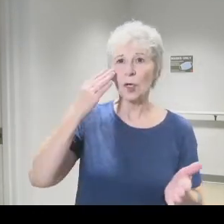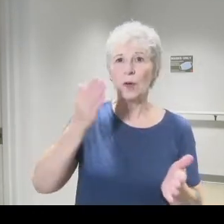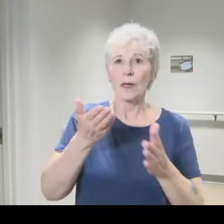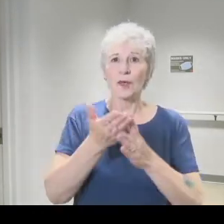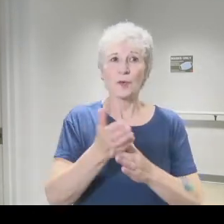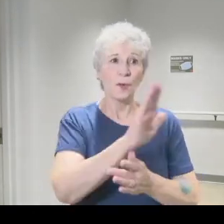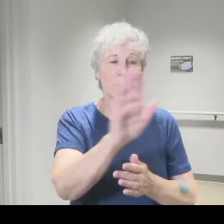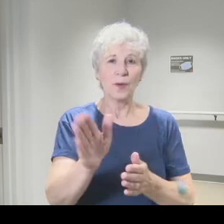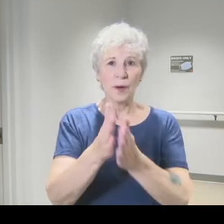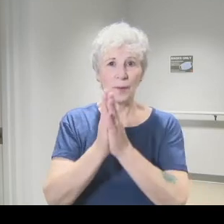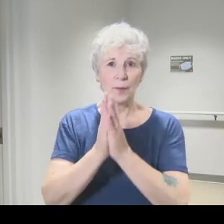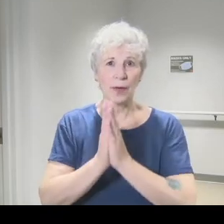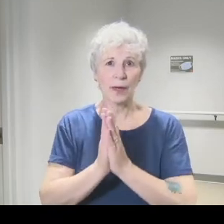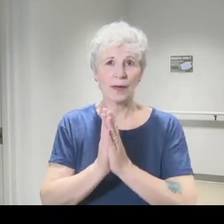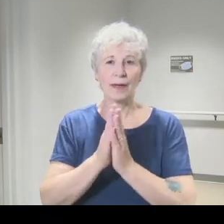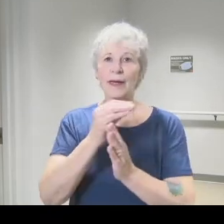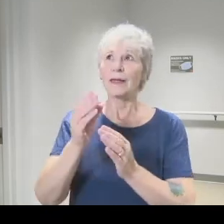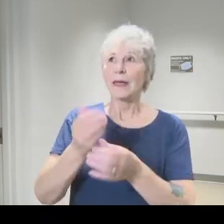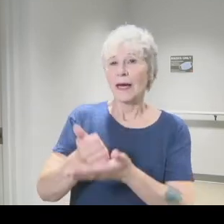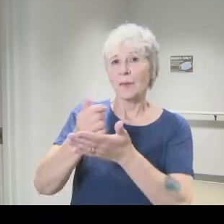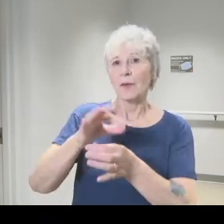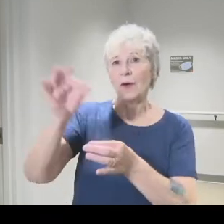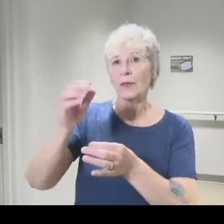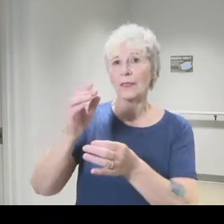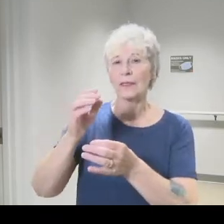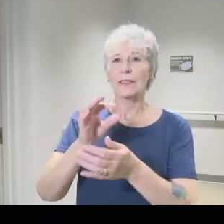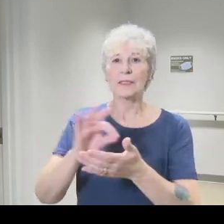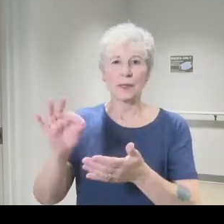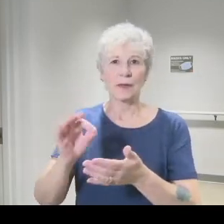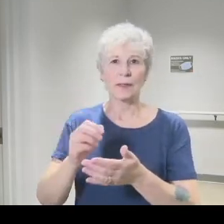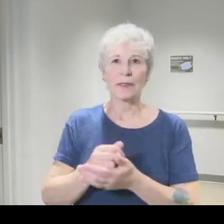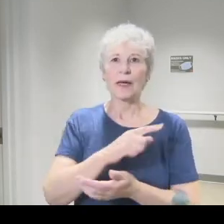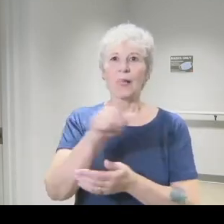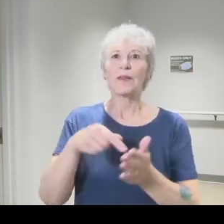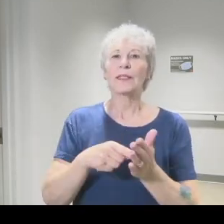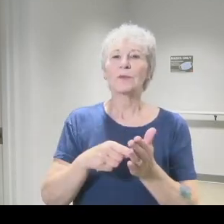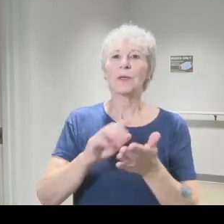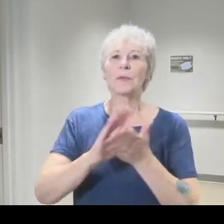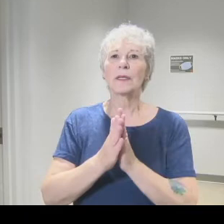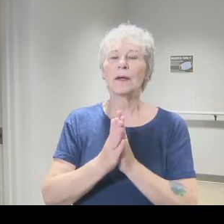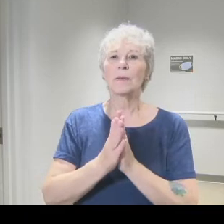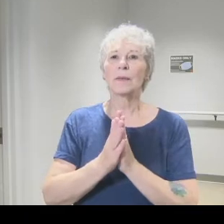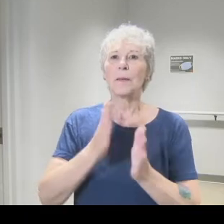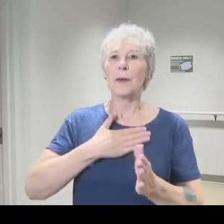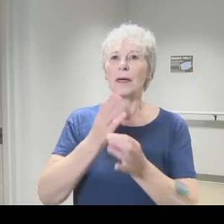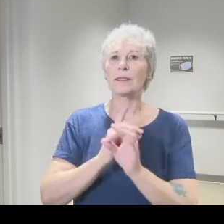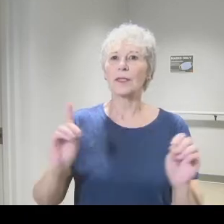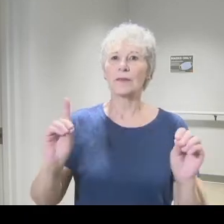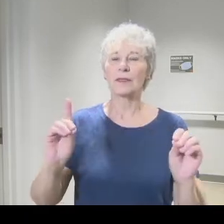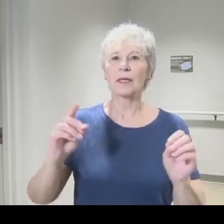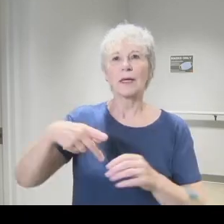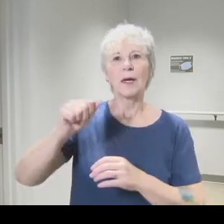your prayer and the help of the Spirit of Jesus, this will turn out for my deliverance." Paul